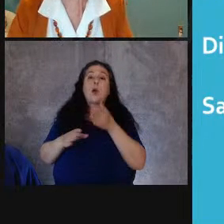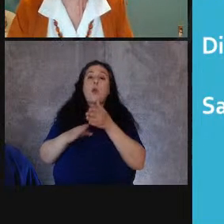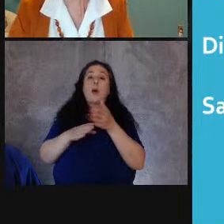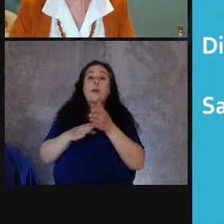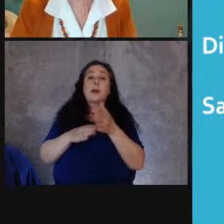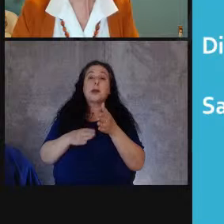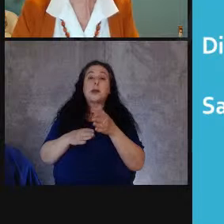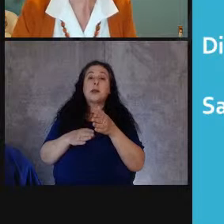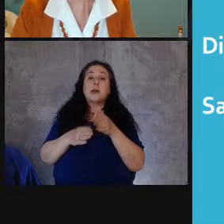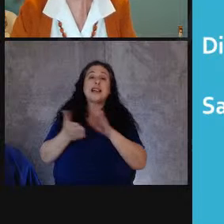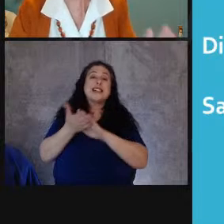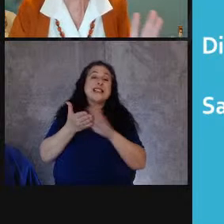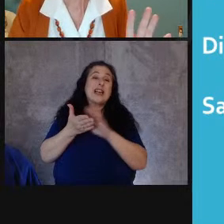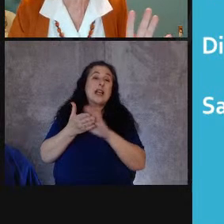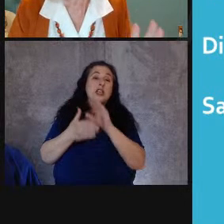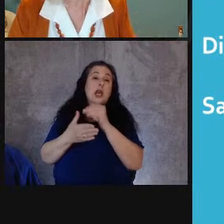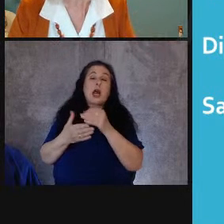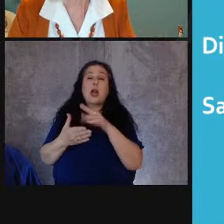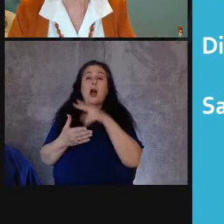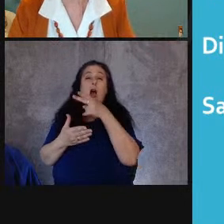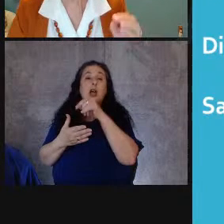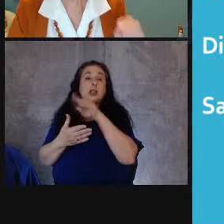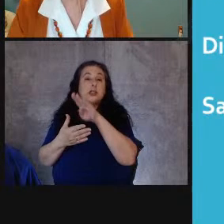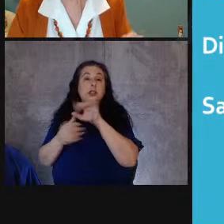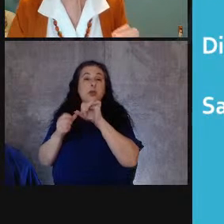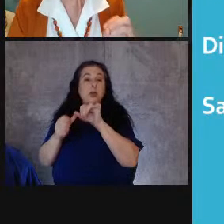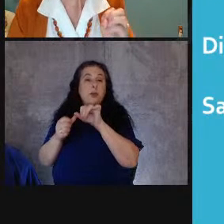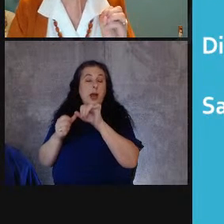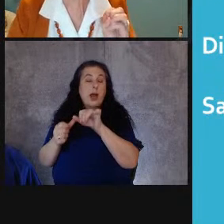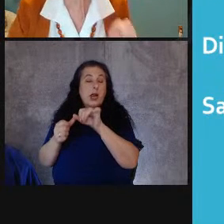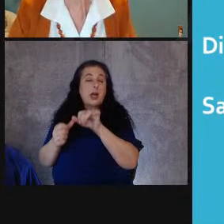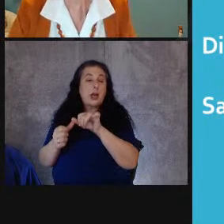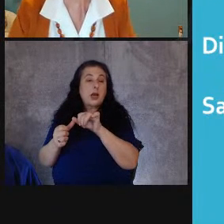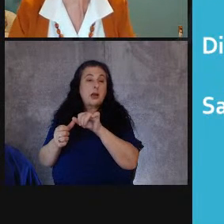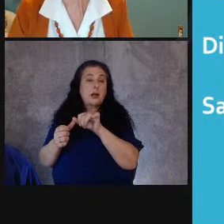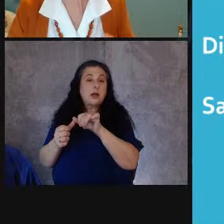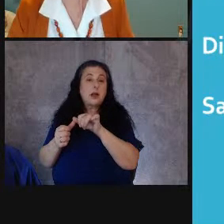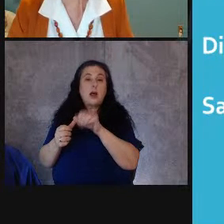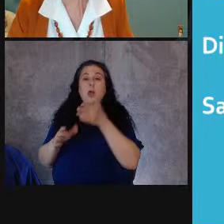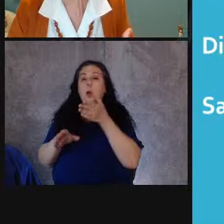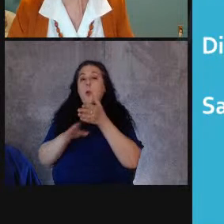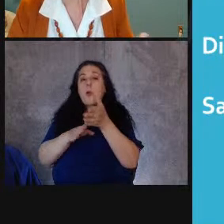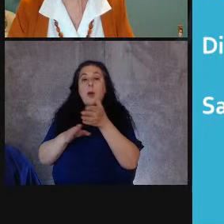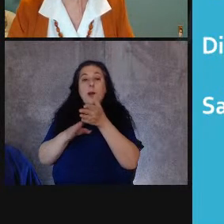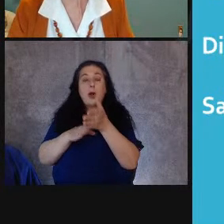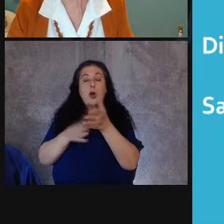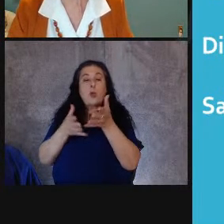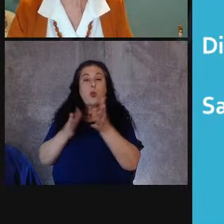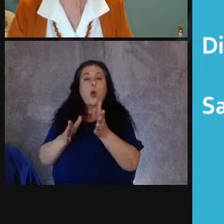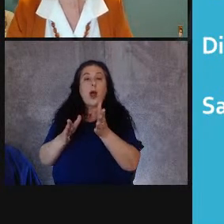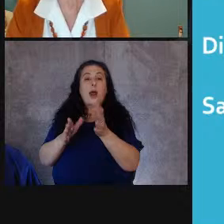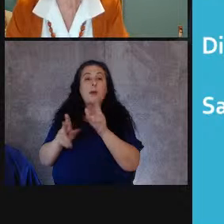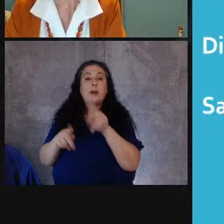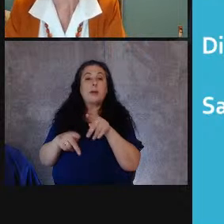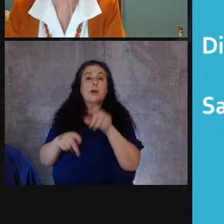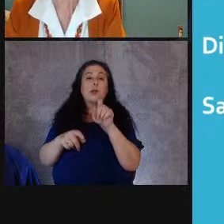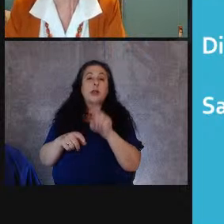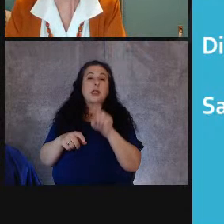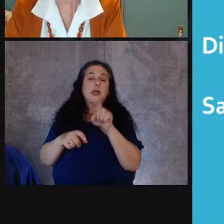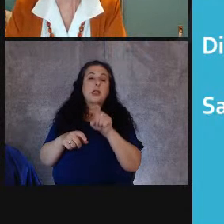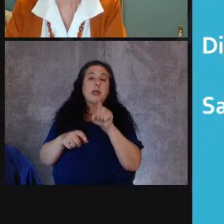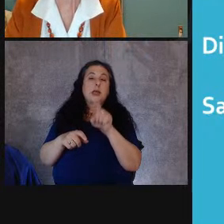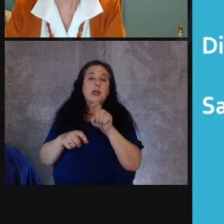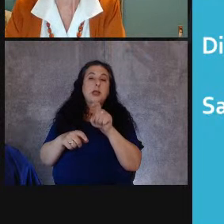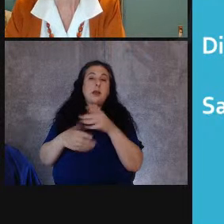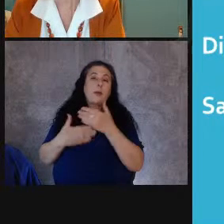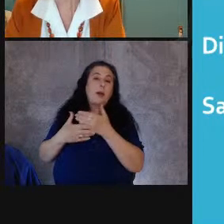Primarily, sanitation and hygiene remained the primary way that people had to keep